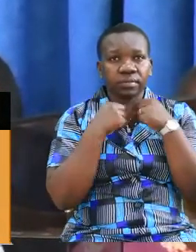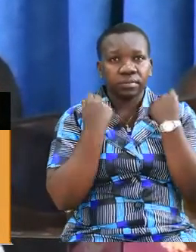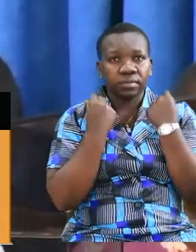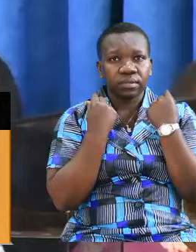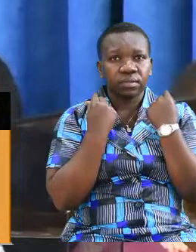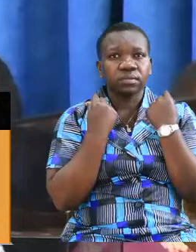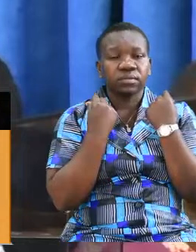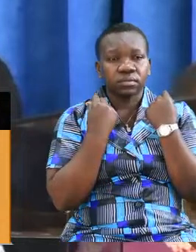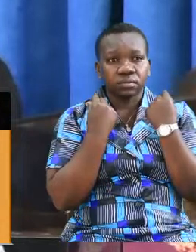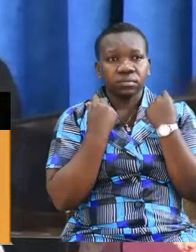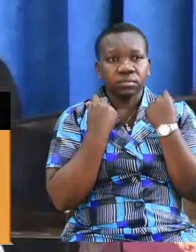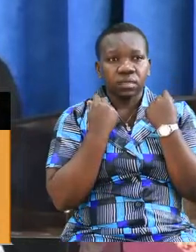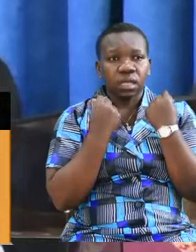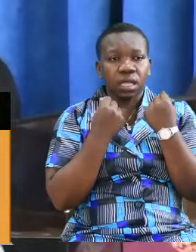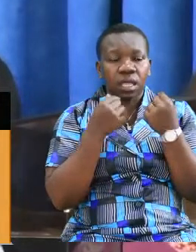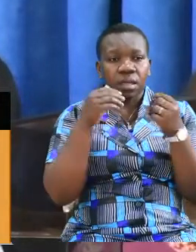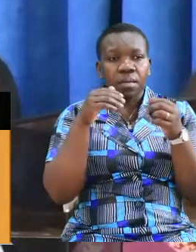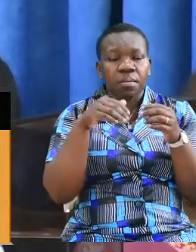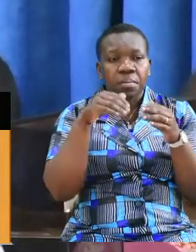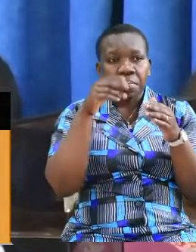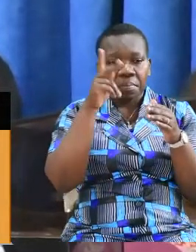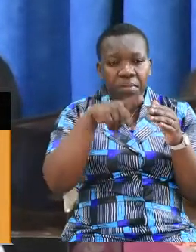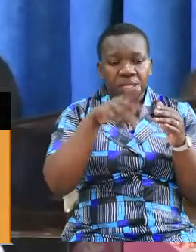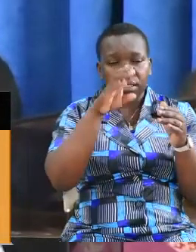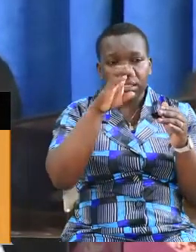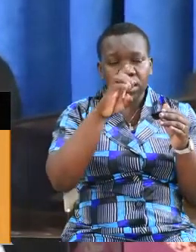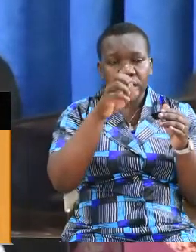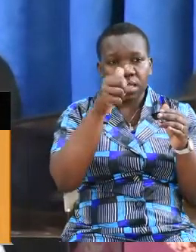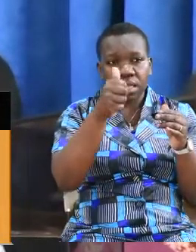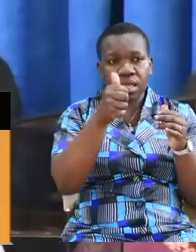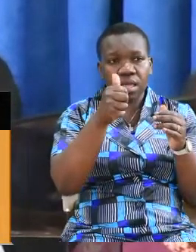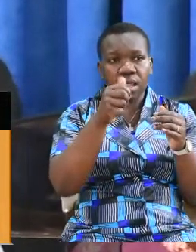Atehi at PCA Neema on